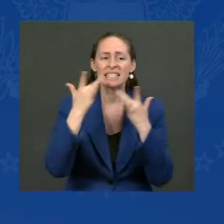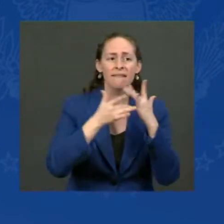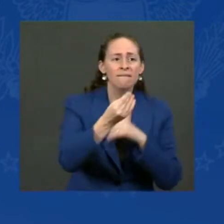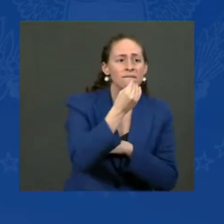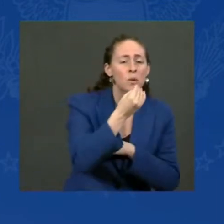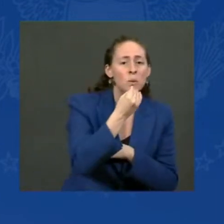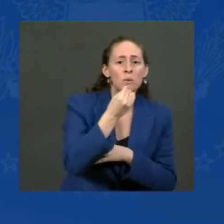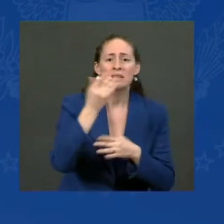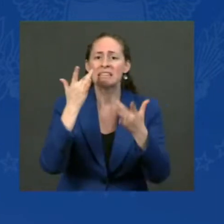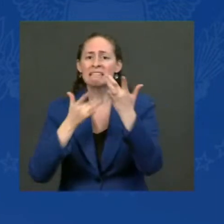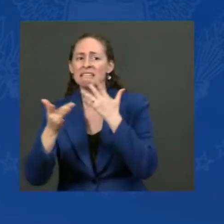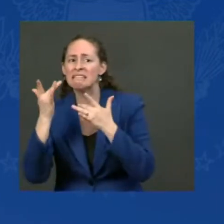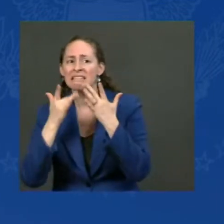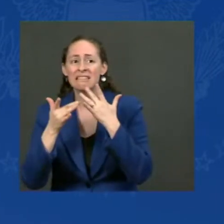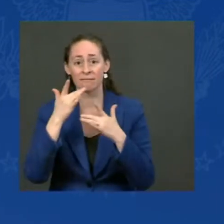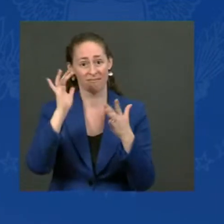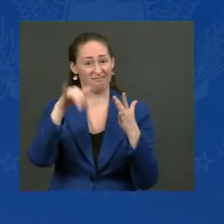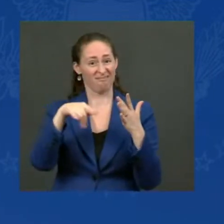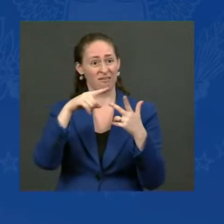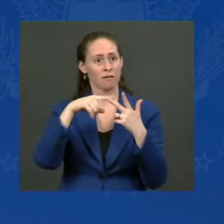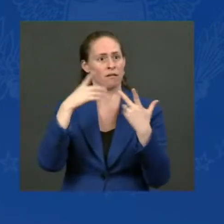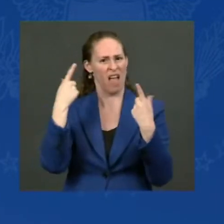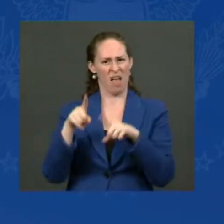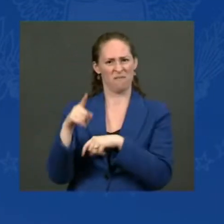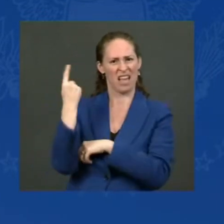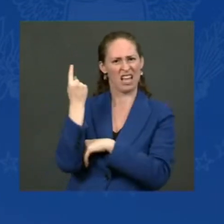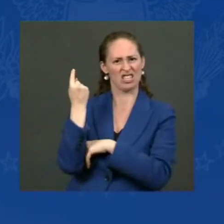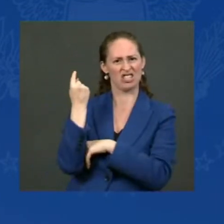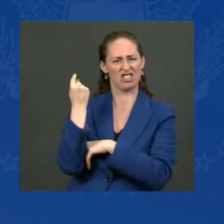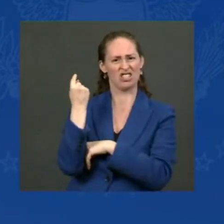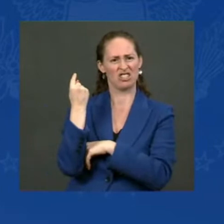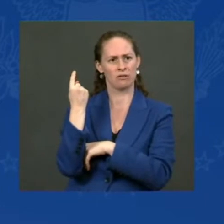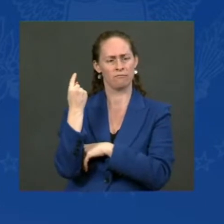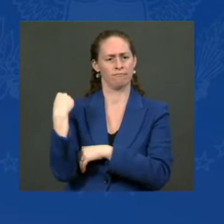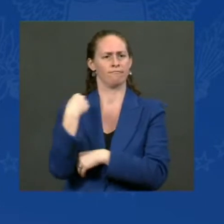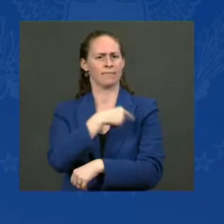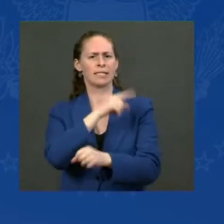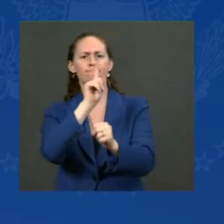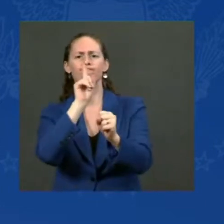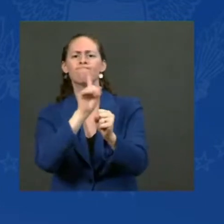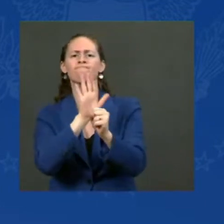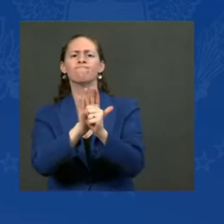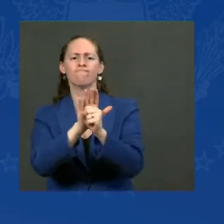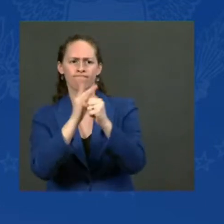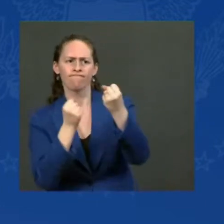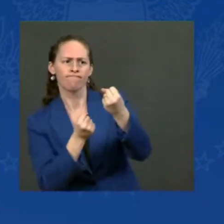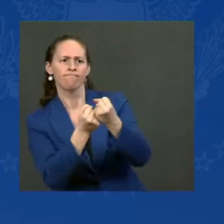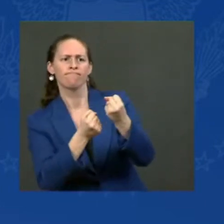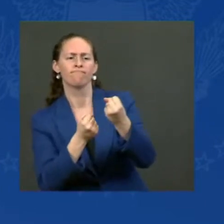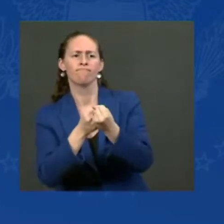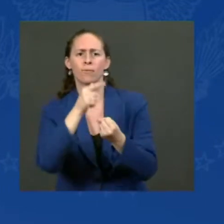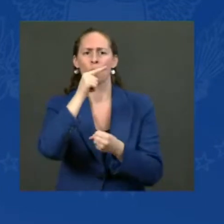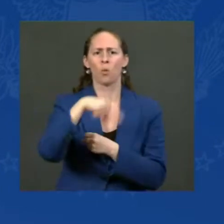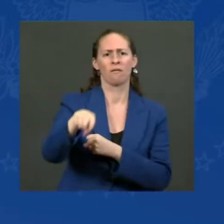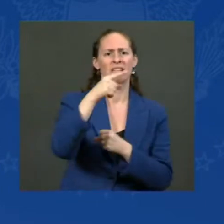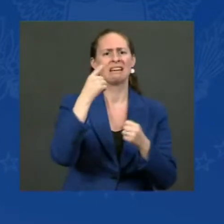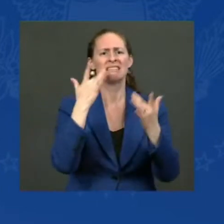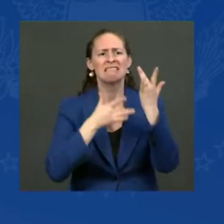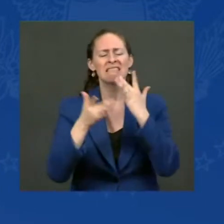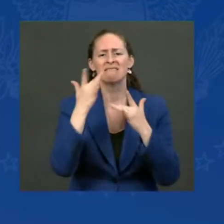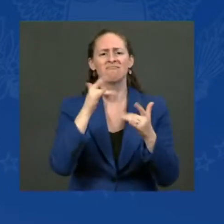last year, the United States is committing to rallying our partners to address immediate malnutrition and to